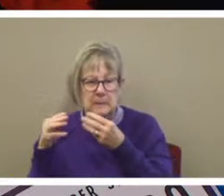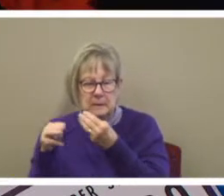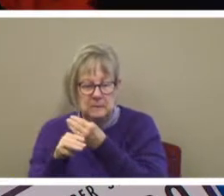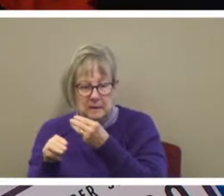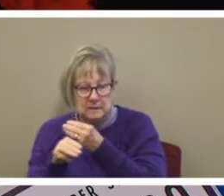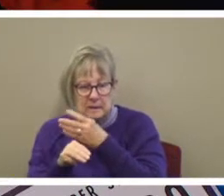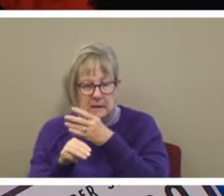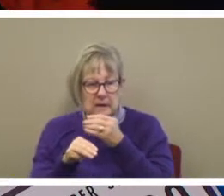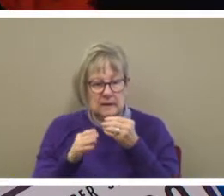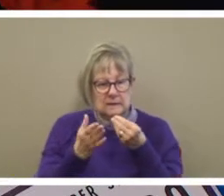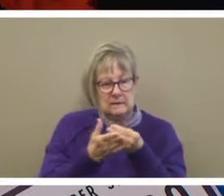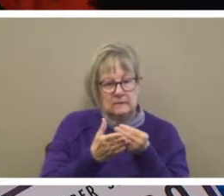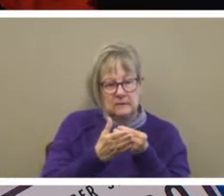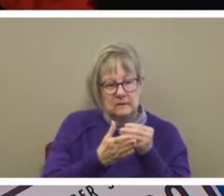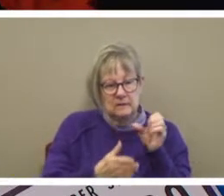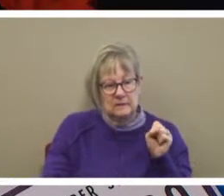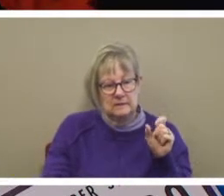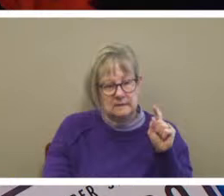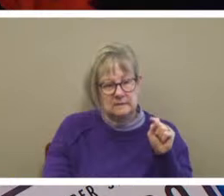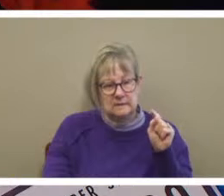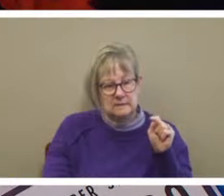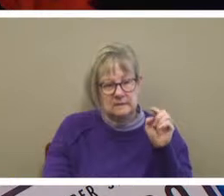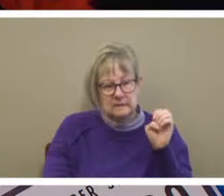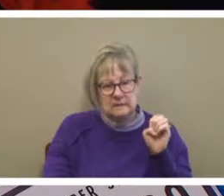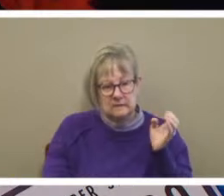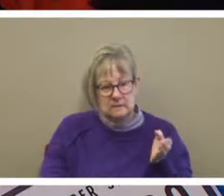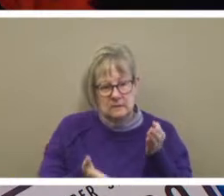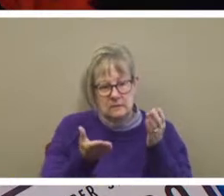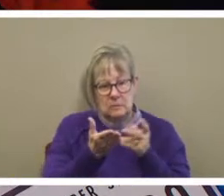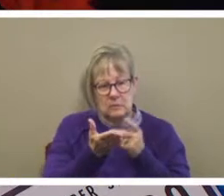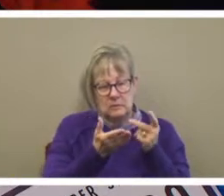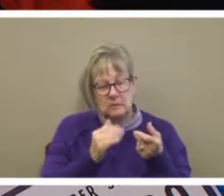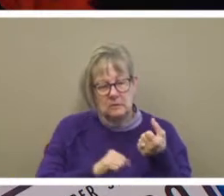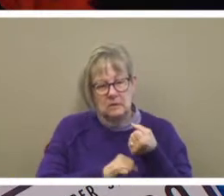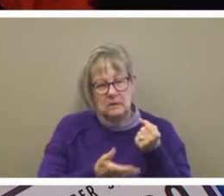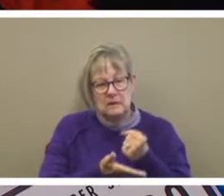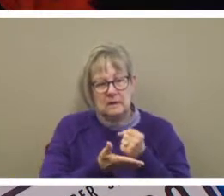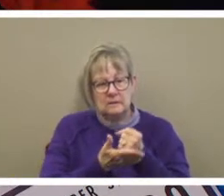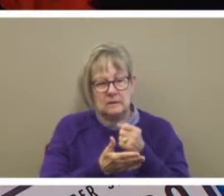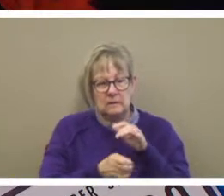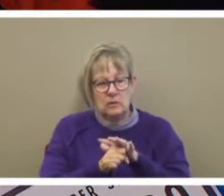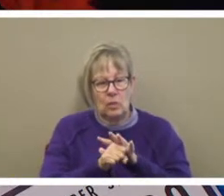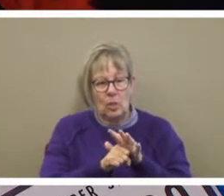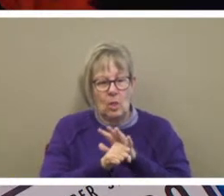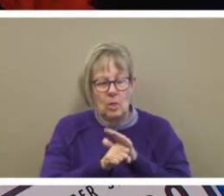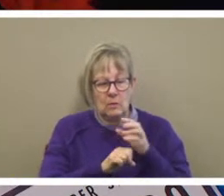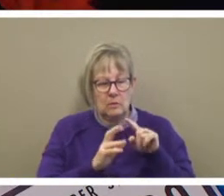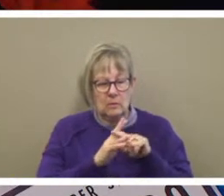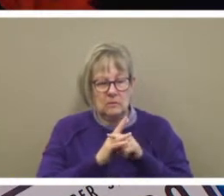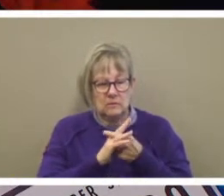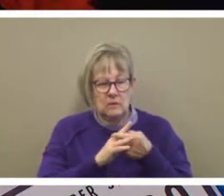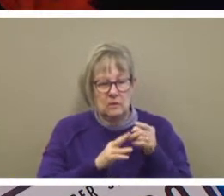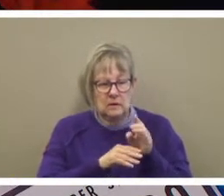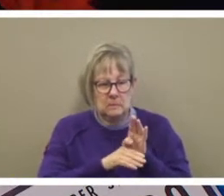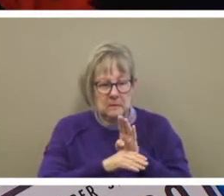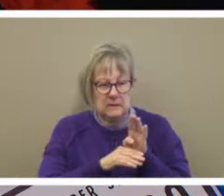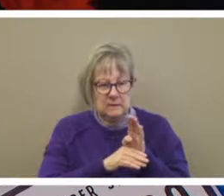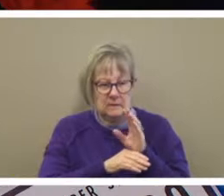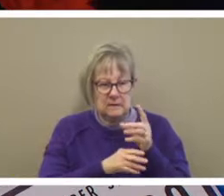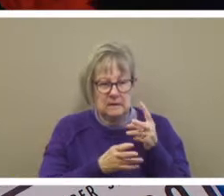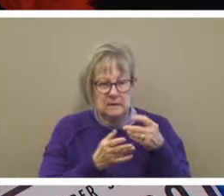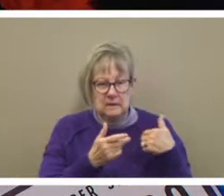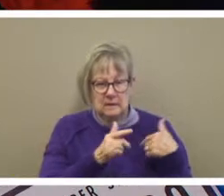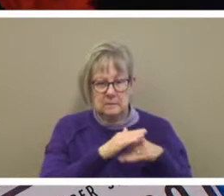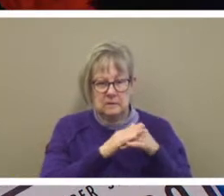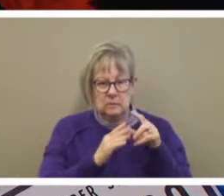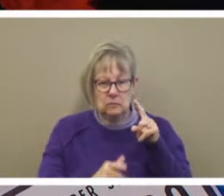With the ARPA funding, STTE will offer a four-year program that will assist 20 local startups. To date, they have received $133,000 of